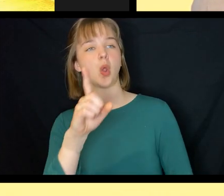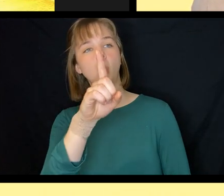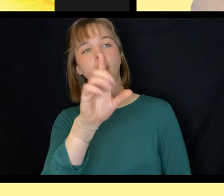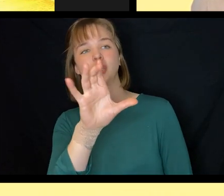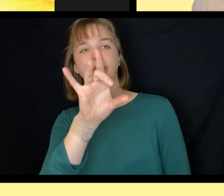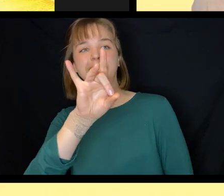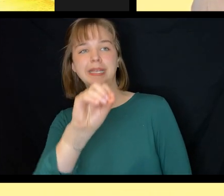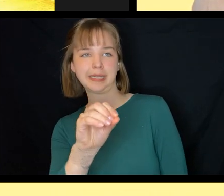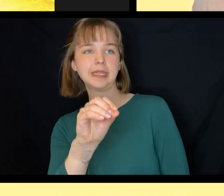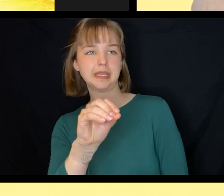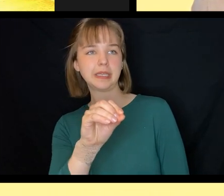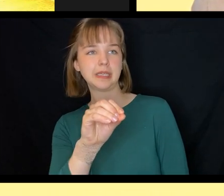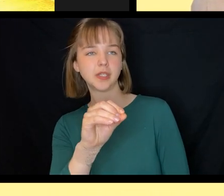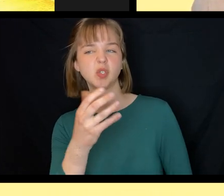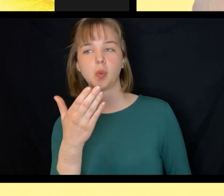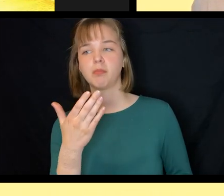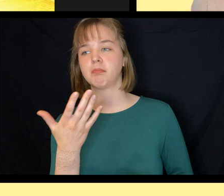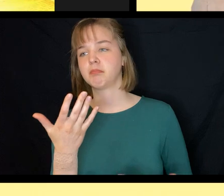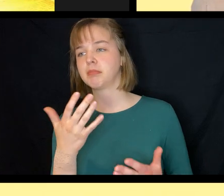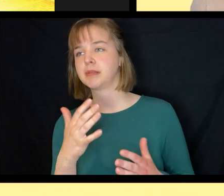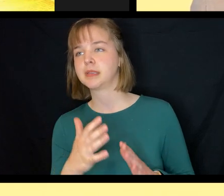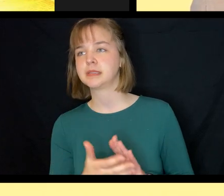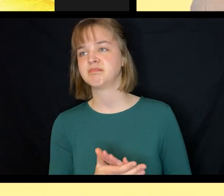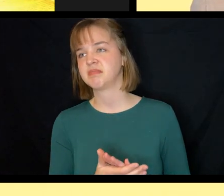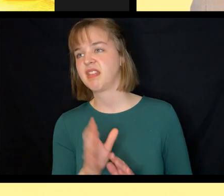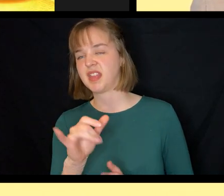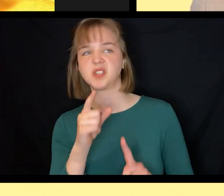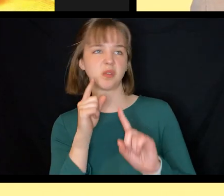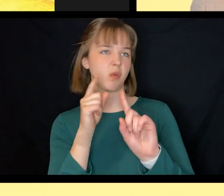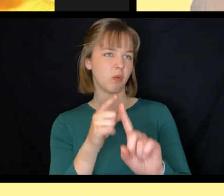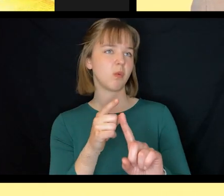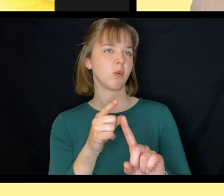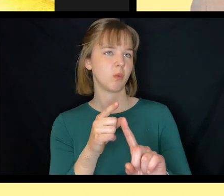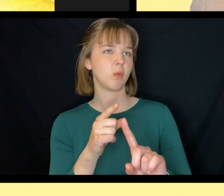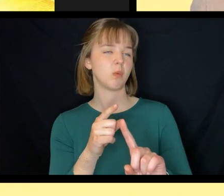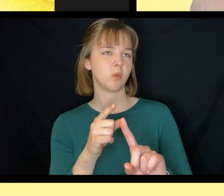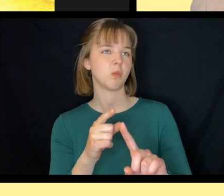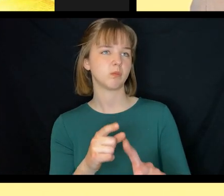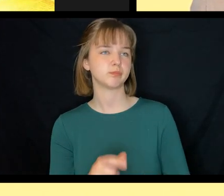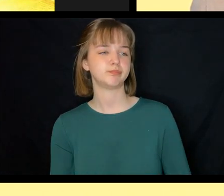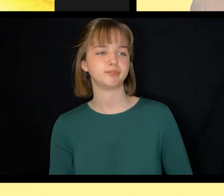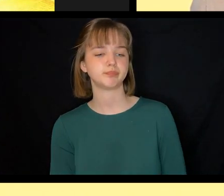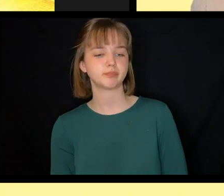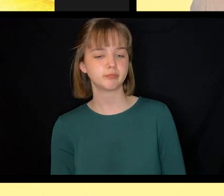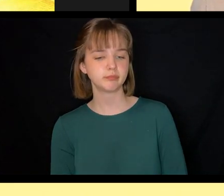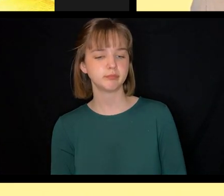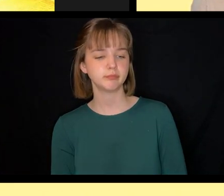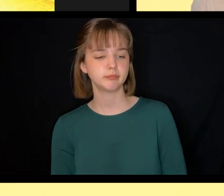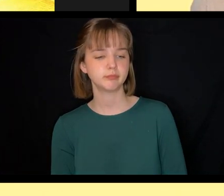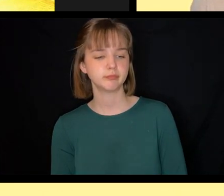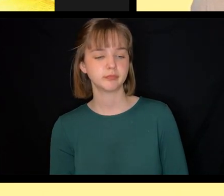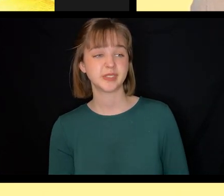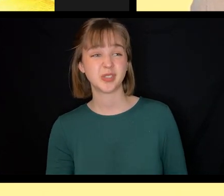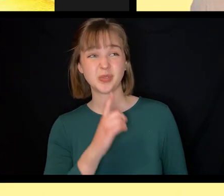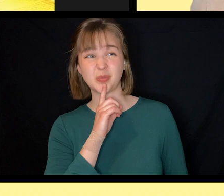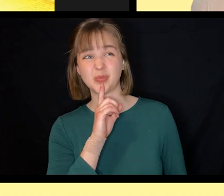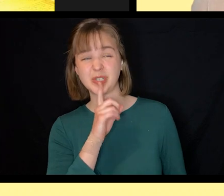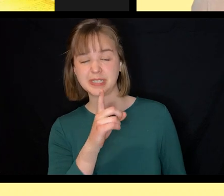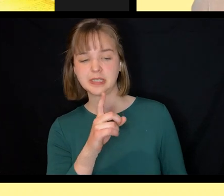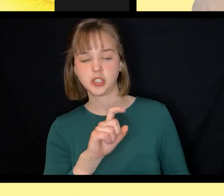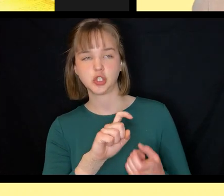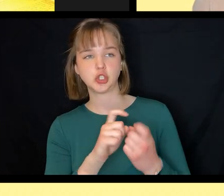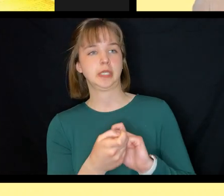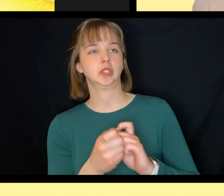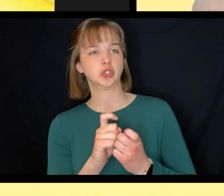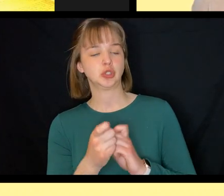say for like when you're really racing and getting your heart rate up, like trying to get to that spot. So that was